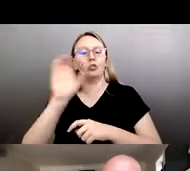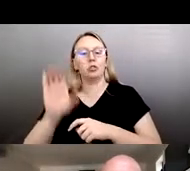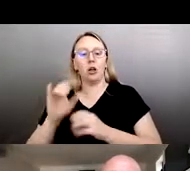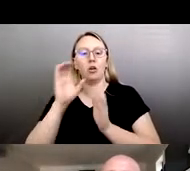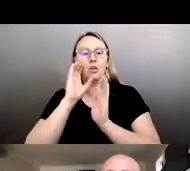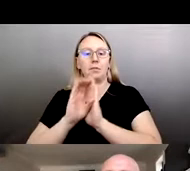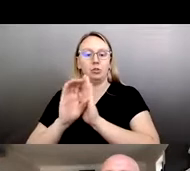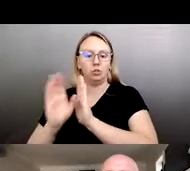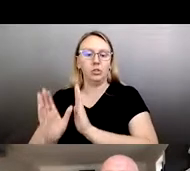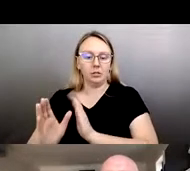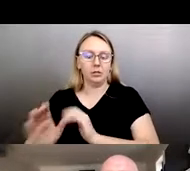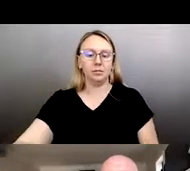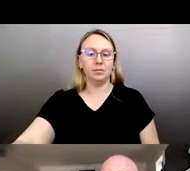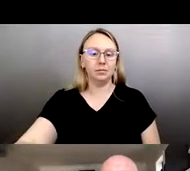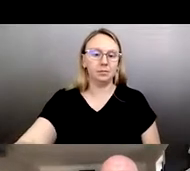Nutt painting.